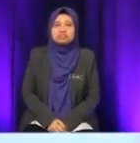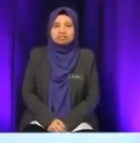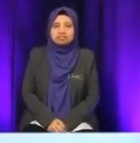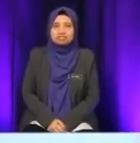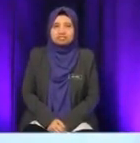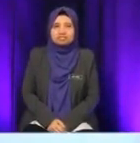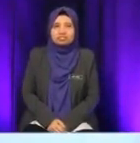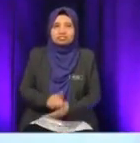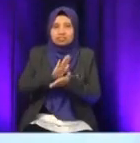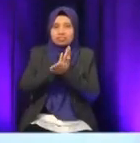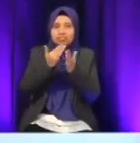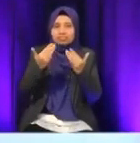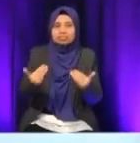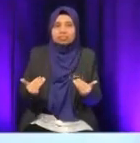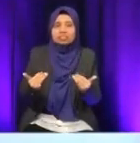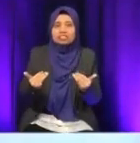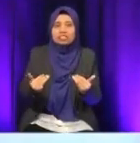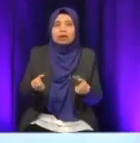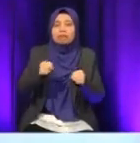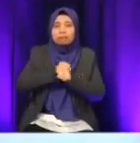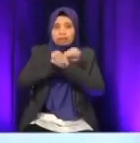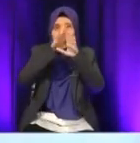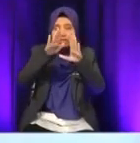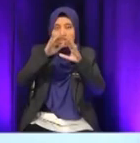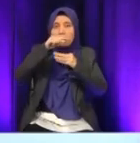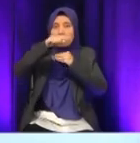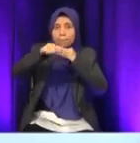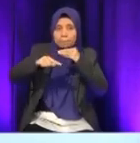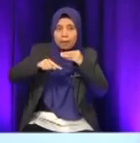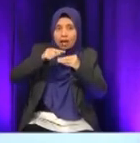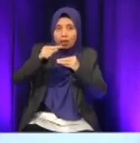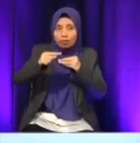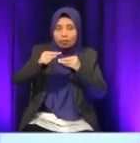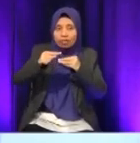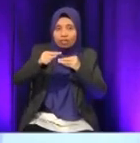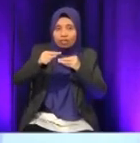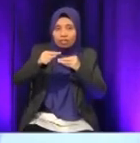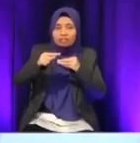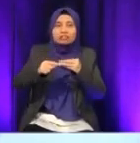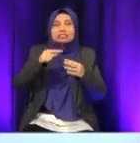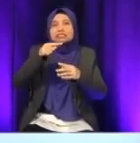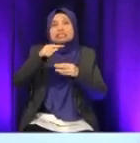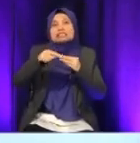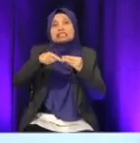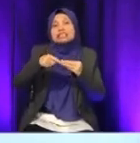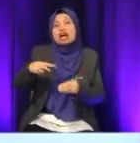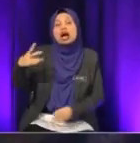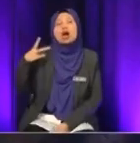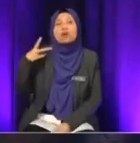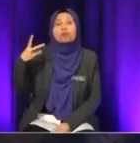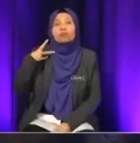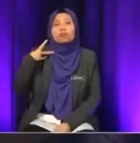Alright, so this pretty much, you know, explains about a lot of aspects about volunteering, if you ask me, together with